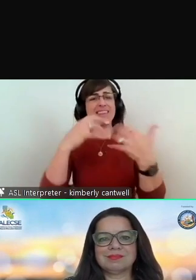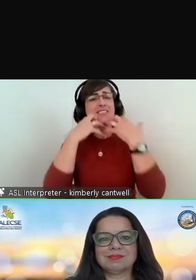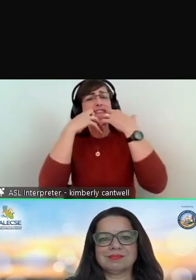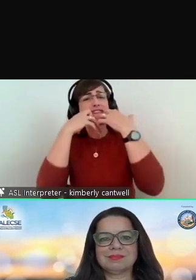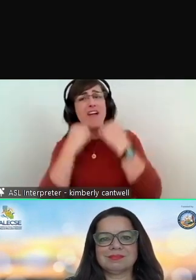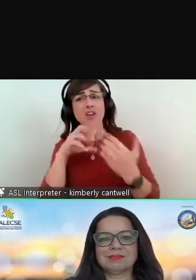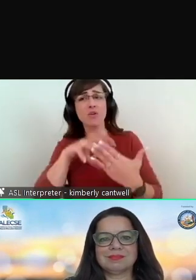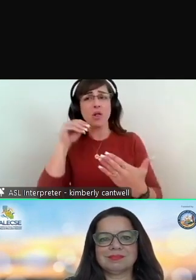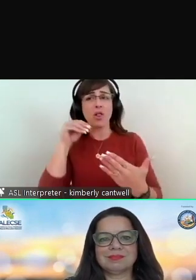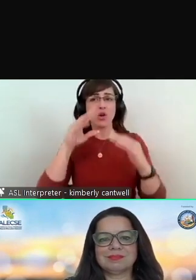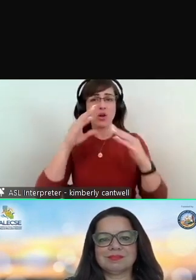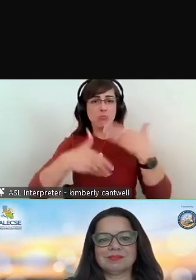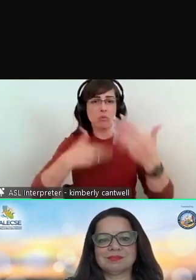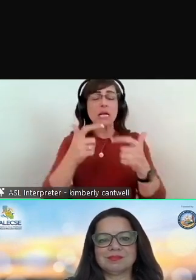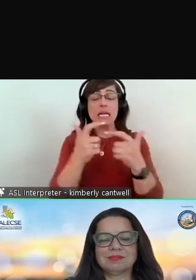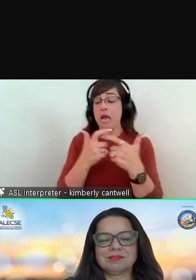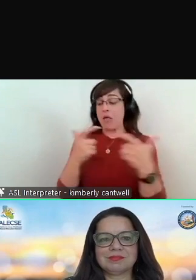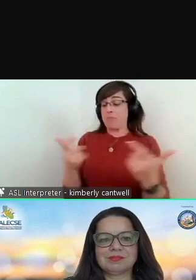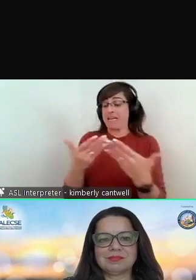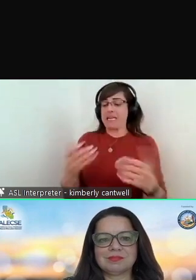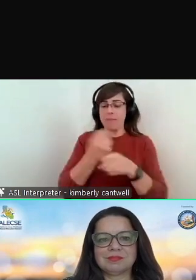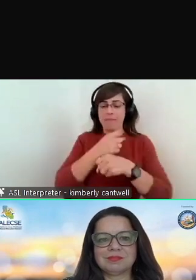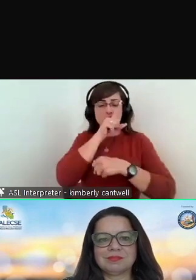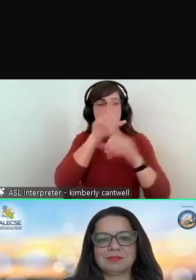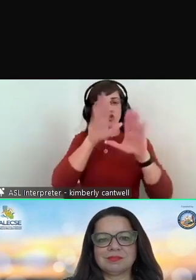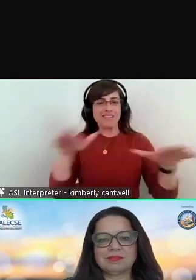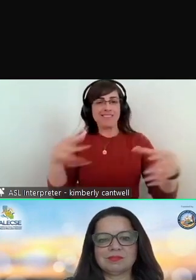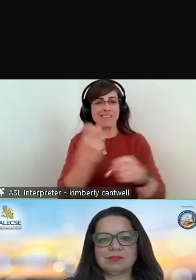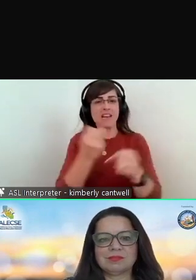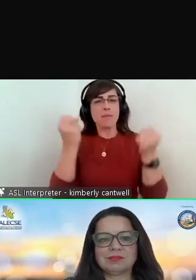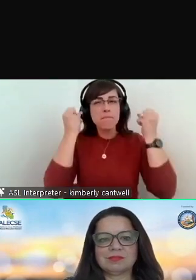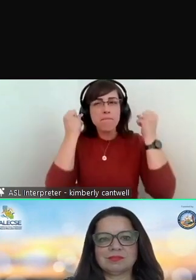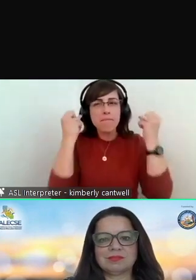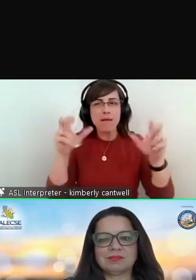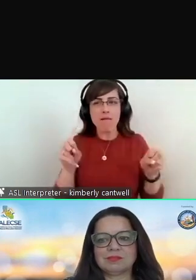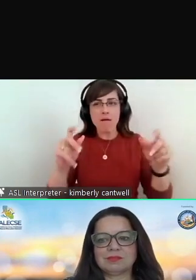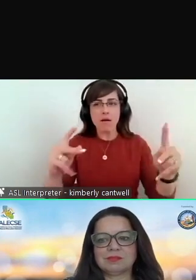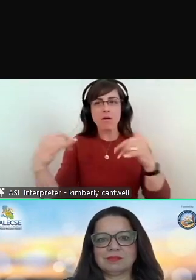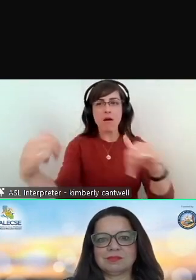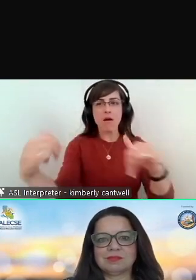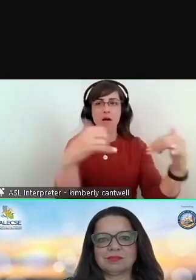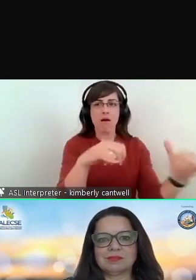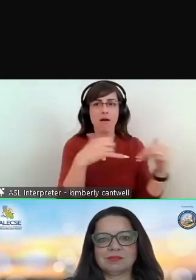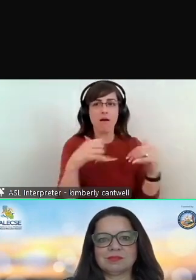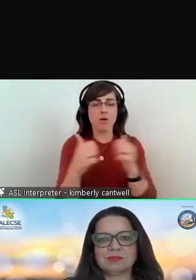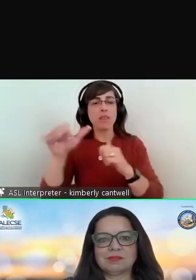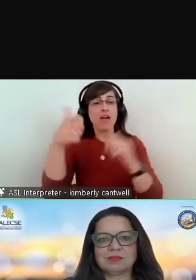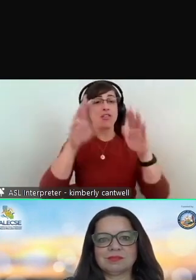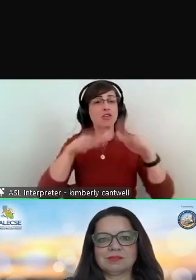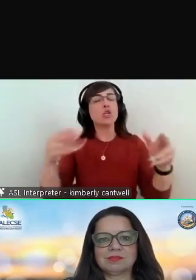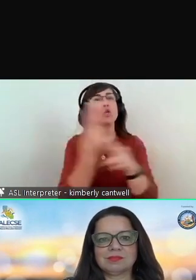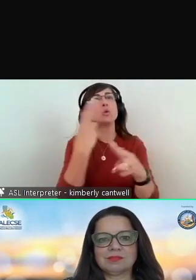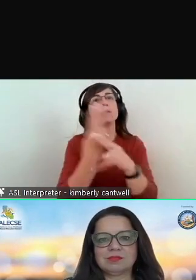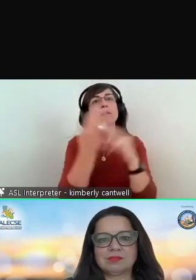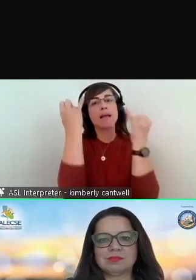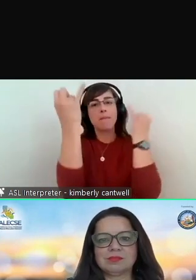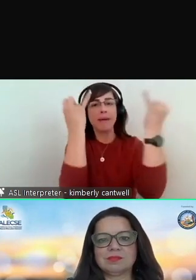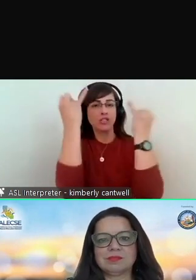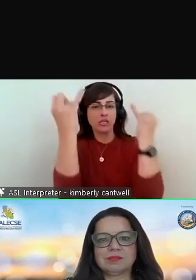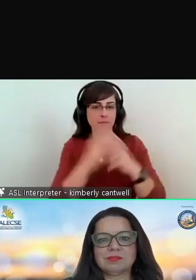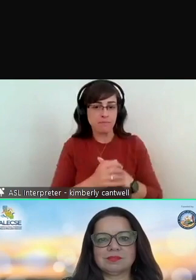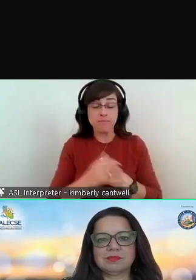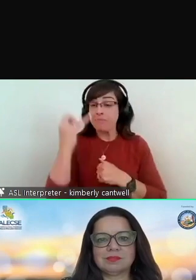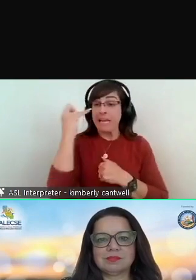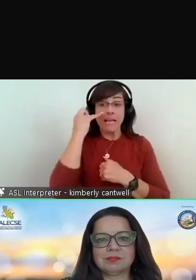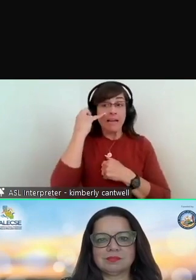learning process. The big thing is to make sure that children get lots of opportunities to play out with other children using their imagination. If